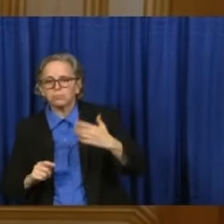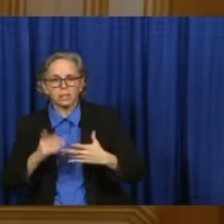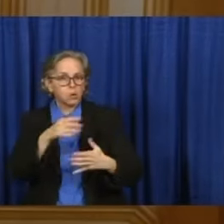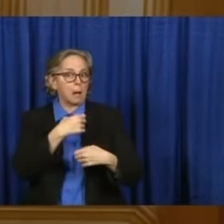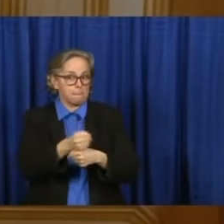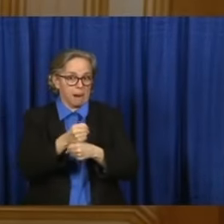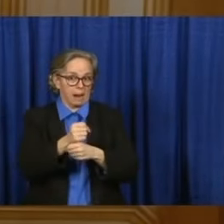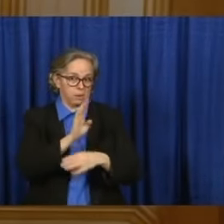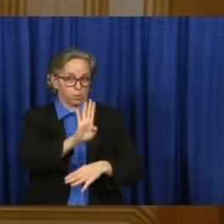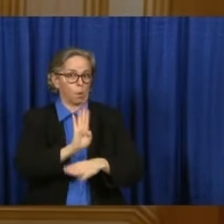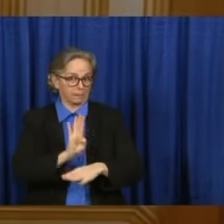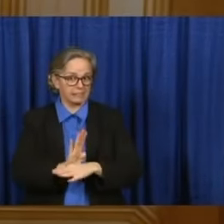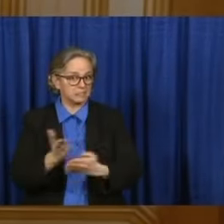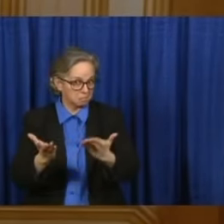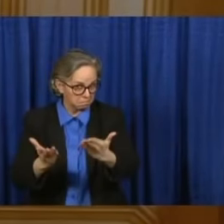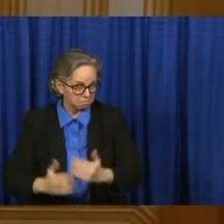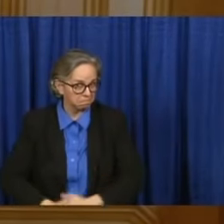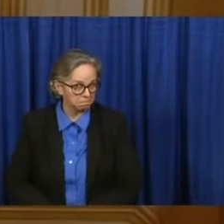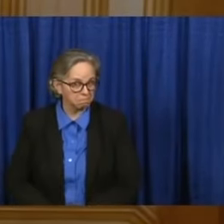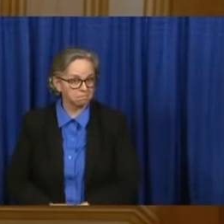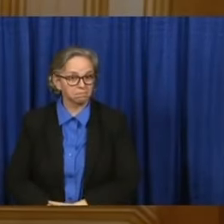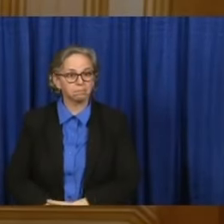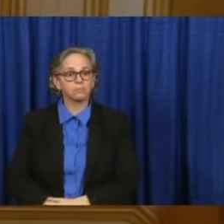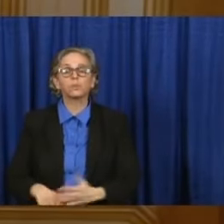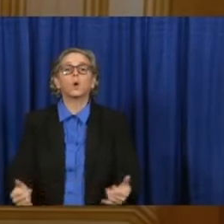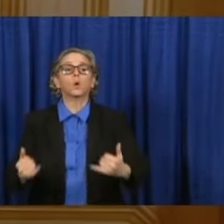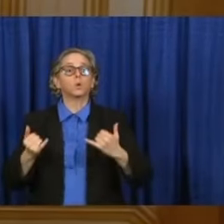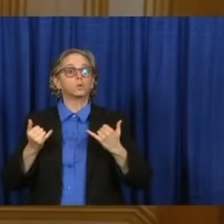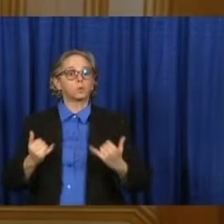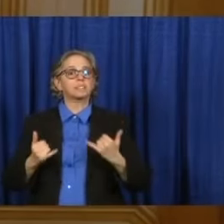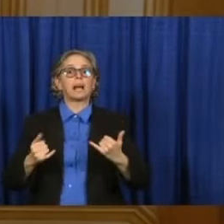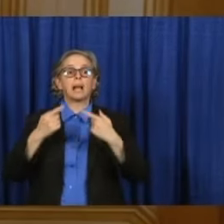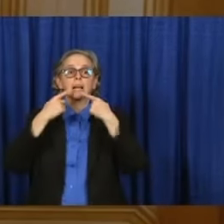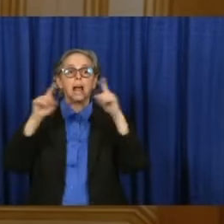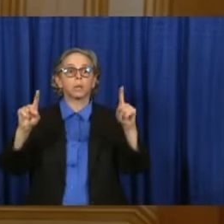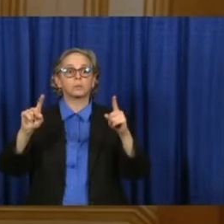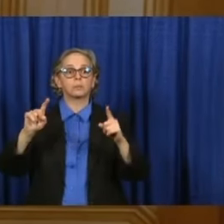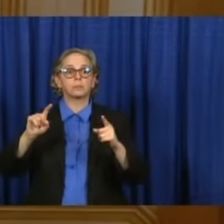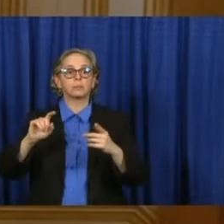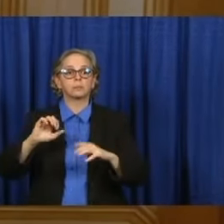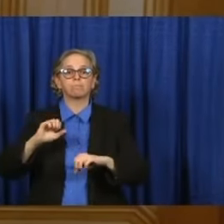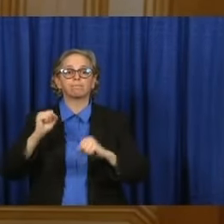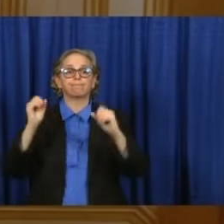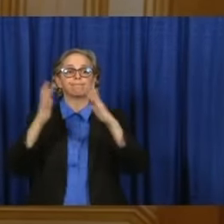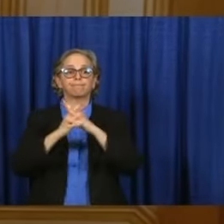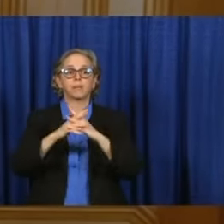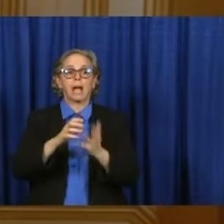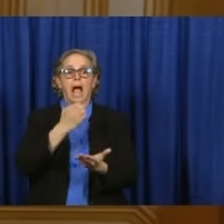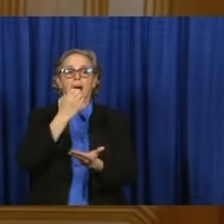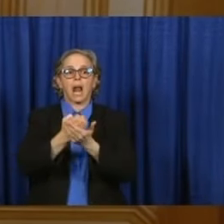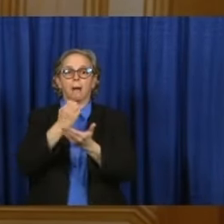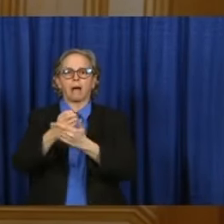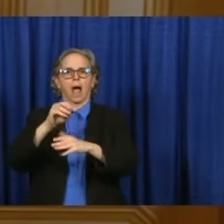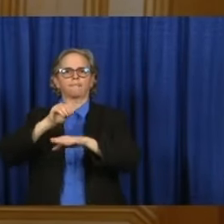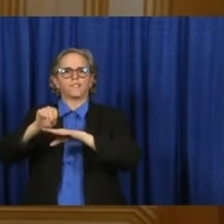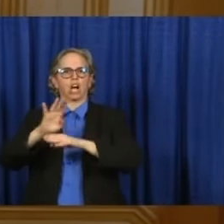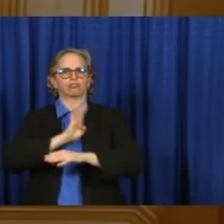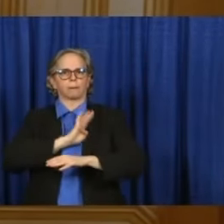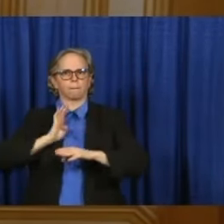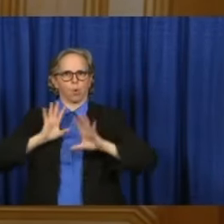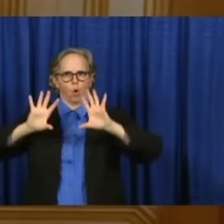Today, I'm announcing the creation of our Economic Advisory Board. Throughout this